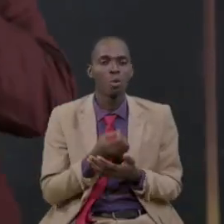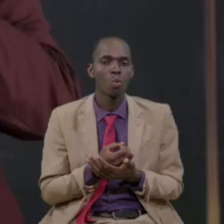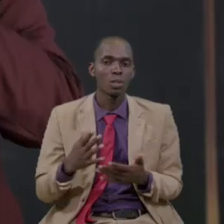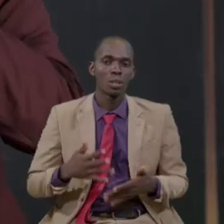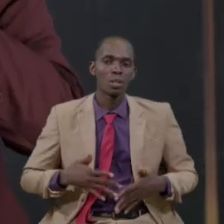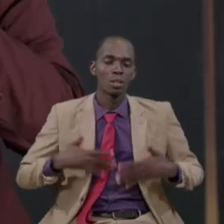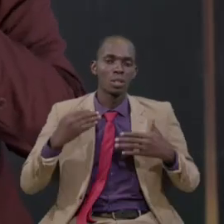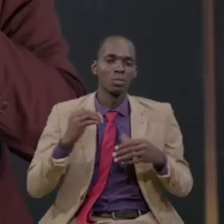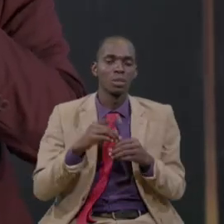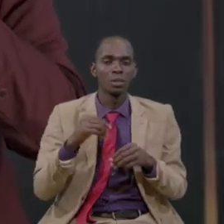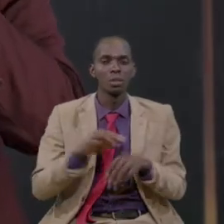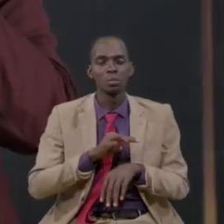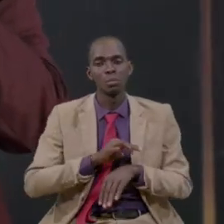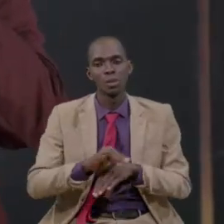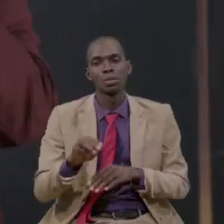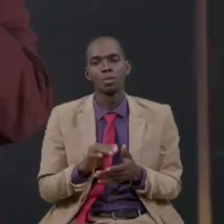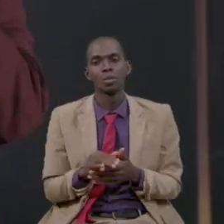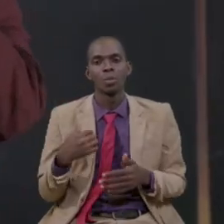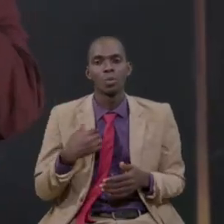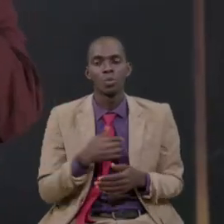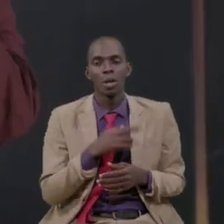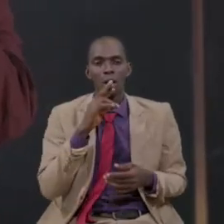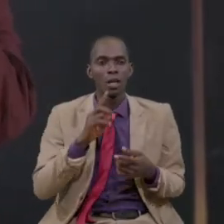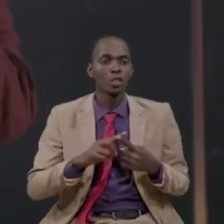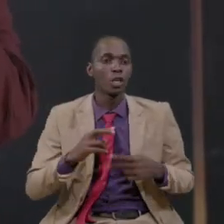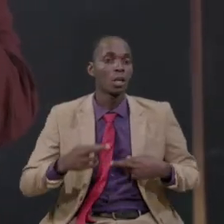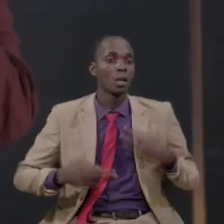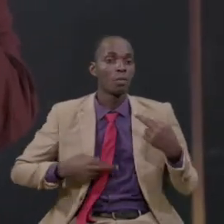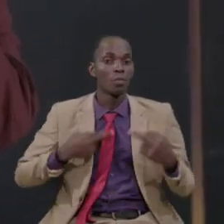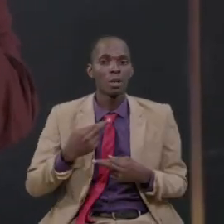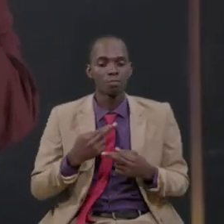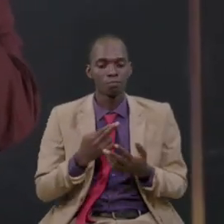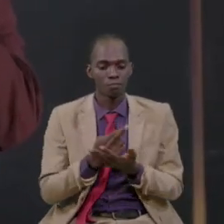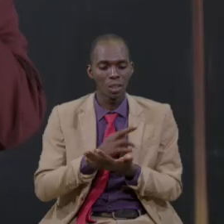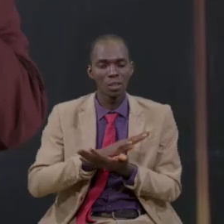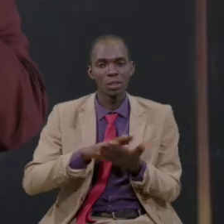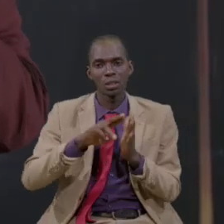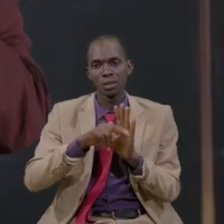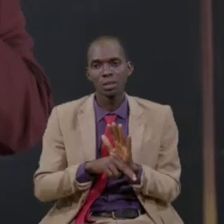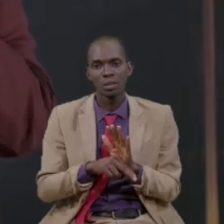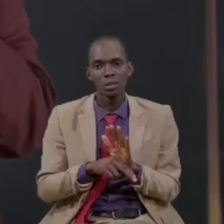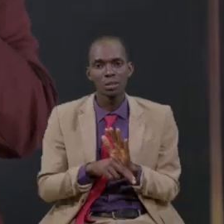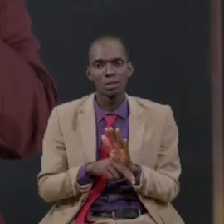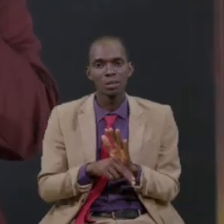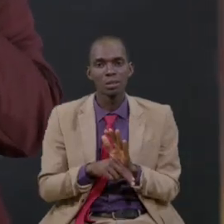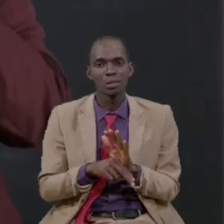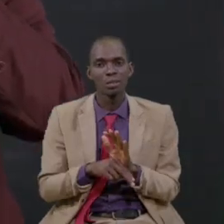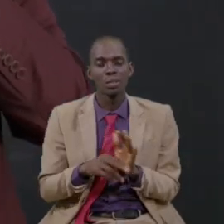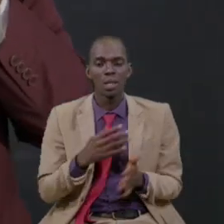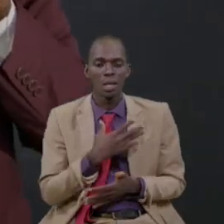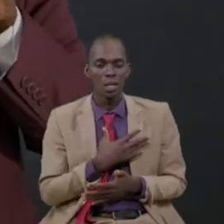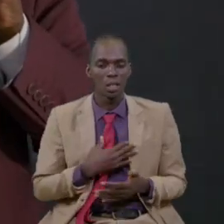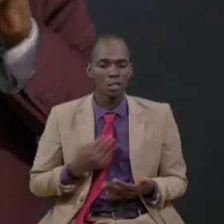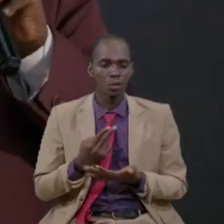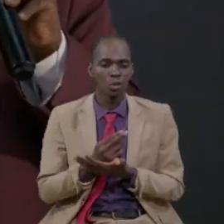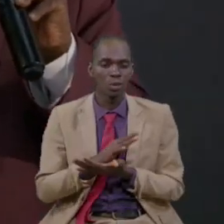We are to revive righteousness and holiness